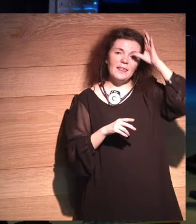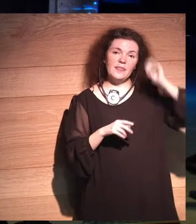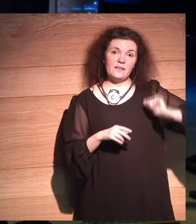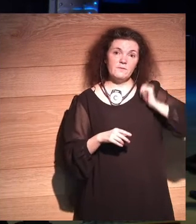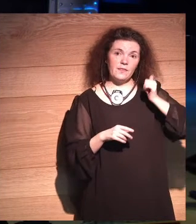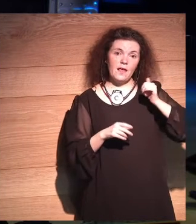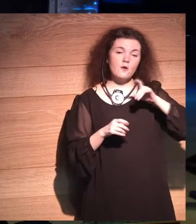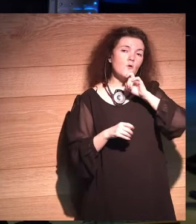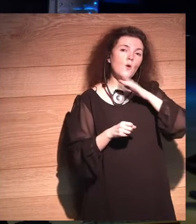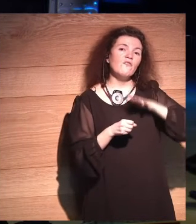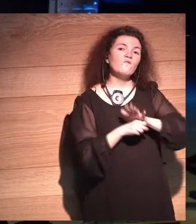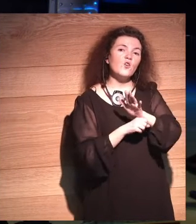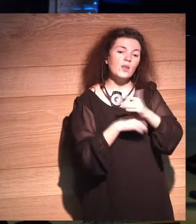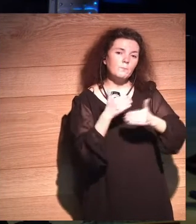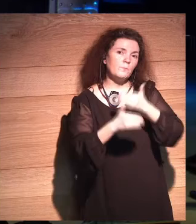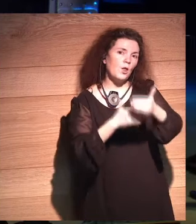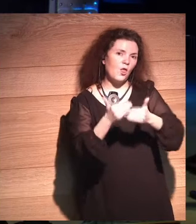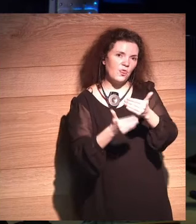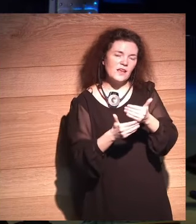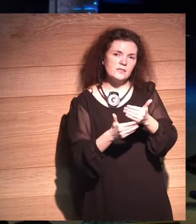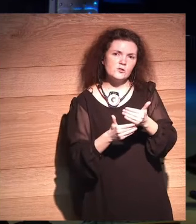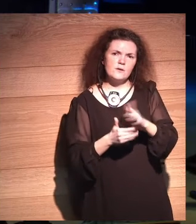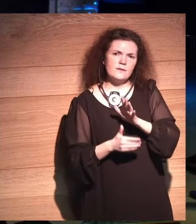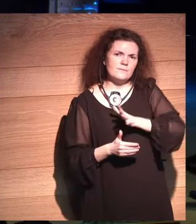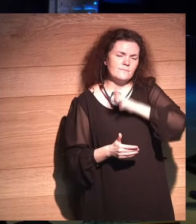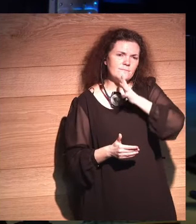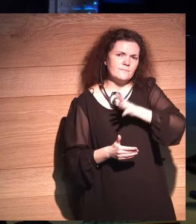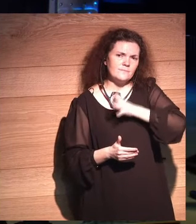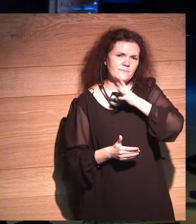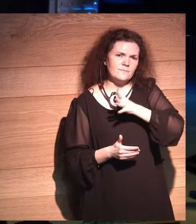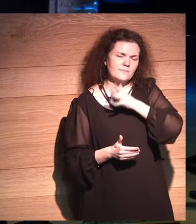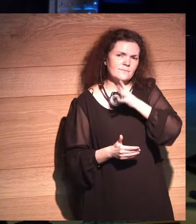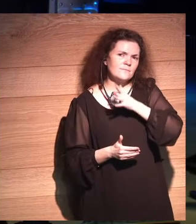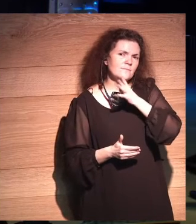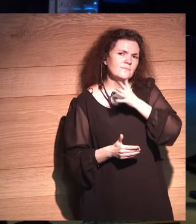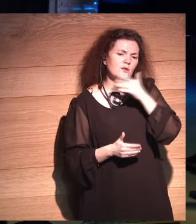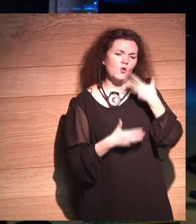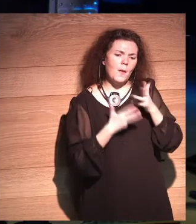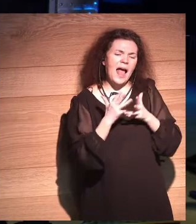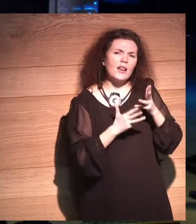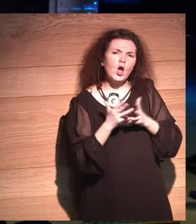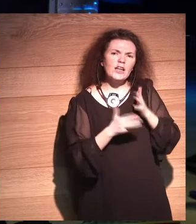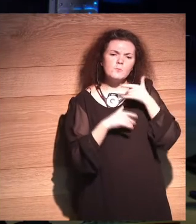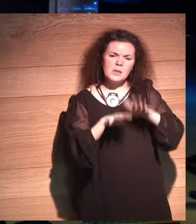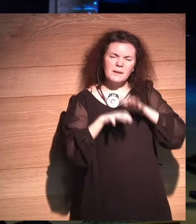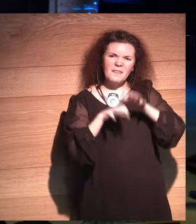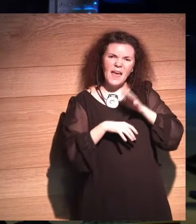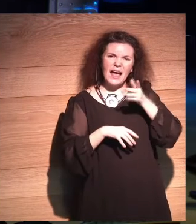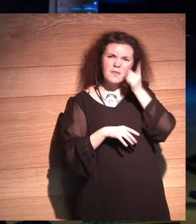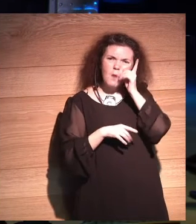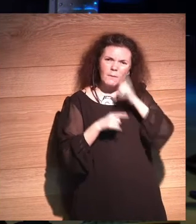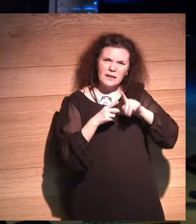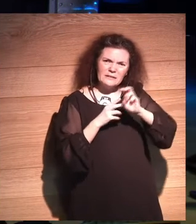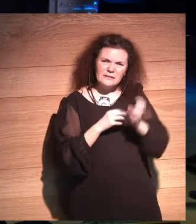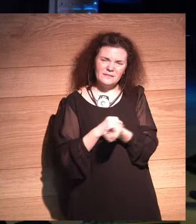processes. It's great that we have great machine learning and algorithms that let us do things like have